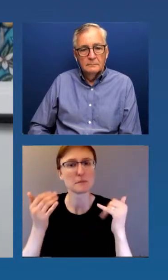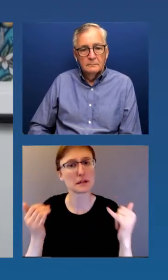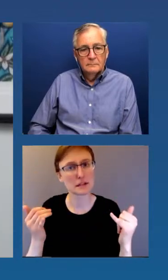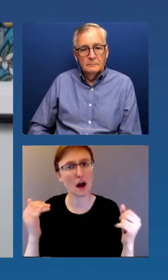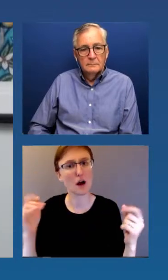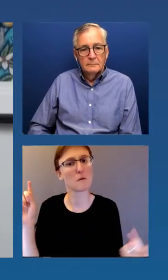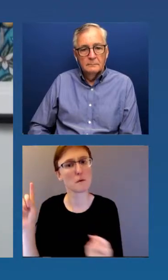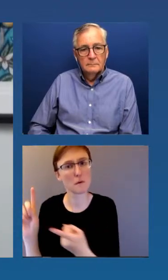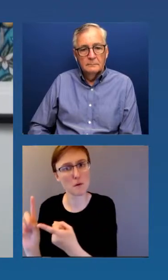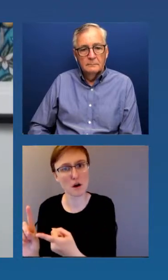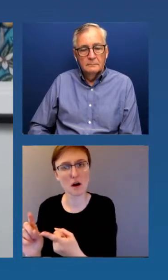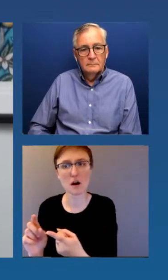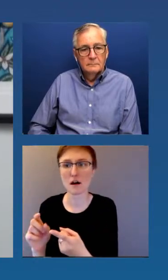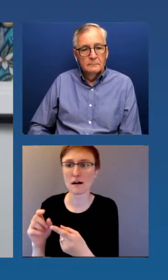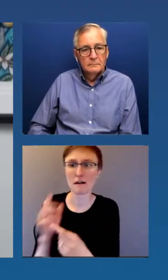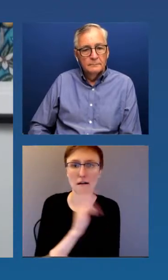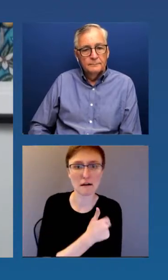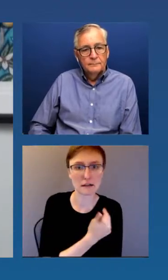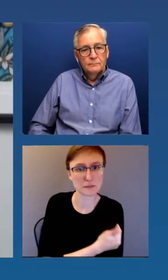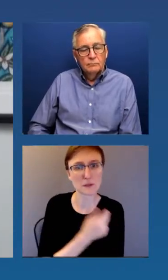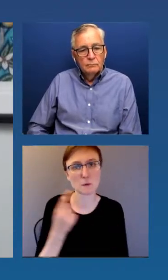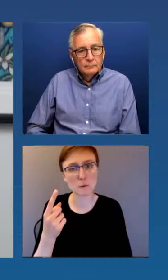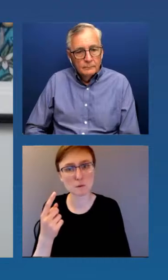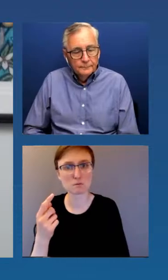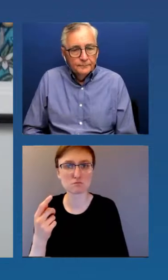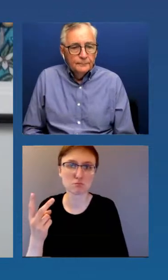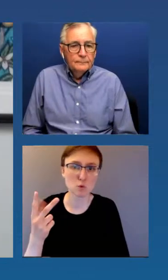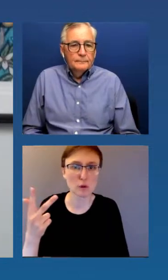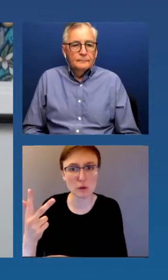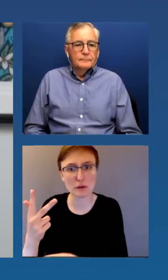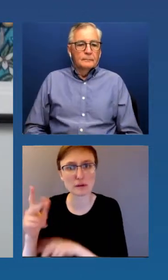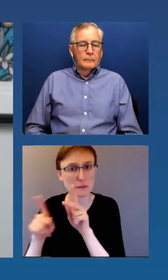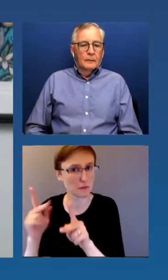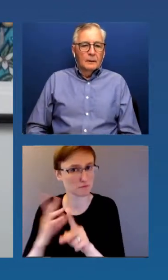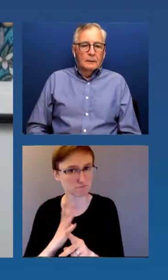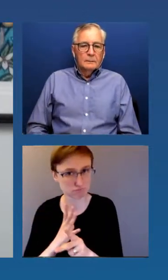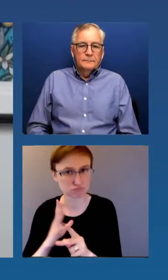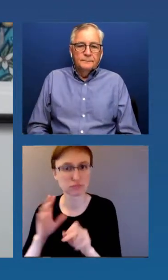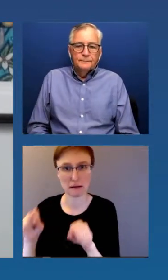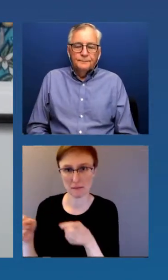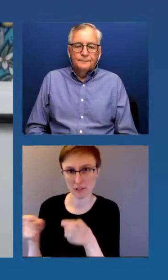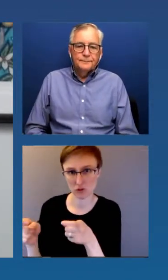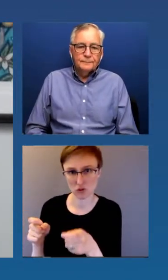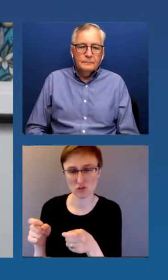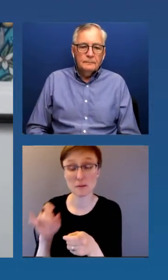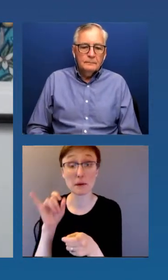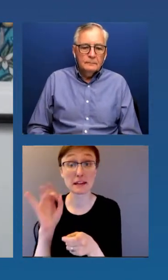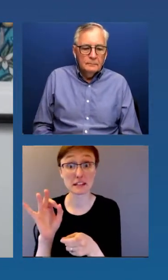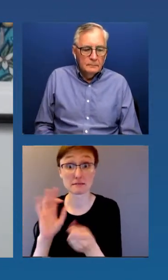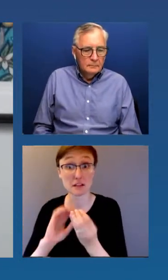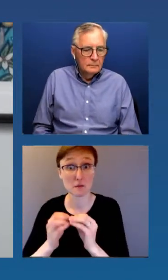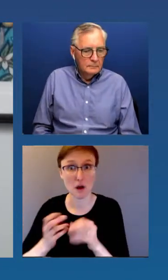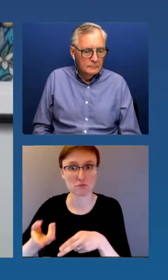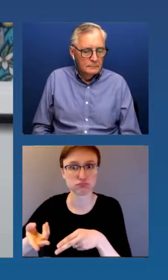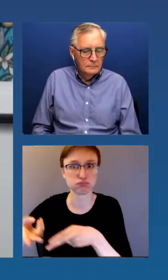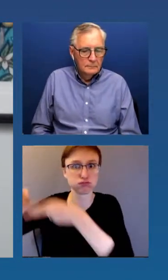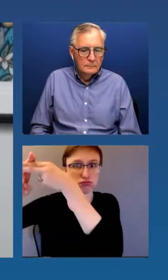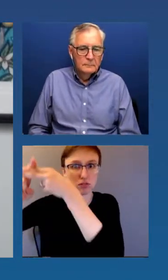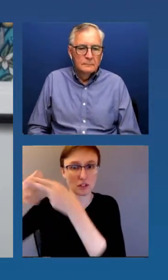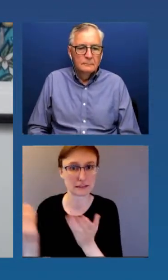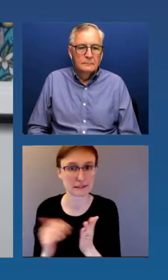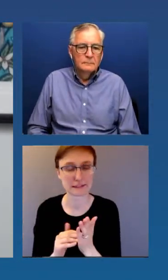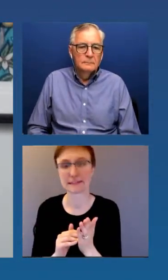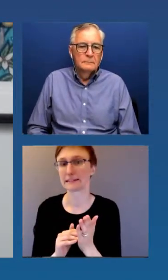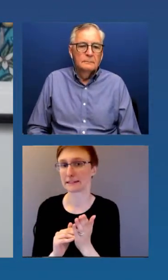situation. What we can't manage is a rapid rise. And so I'm just as